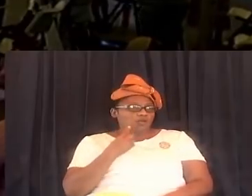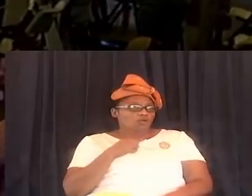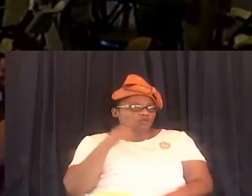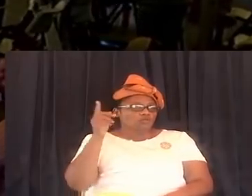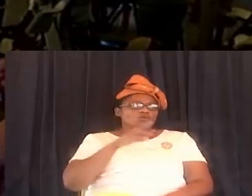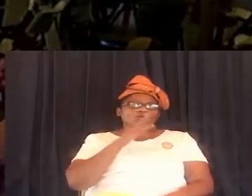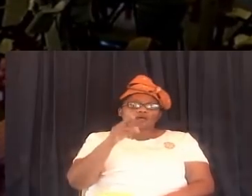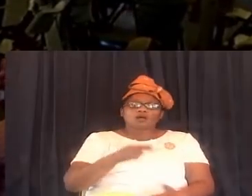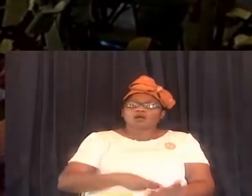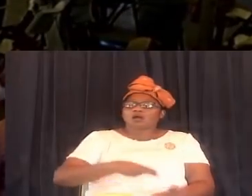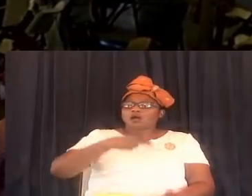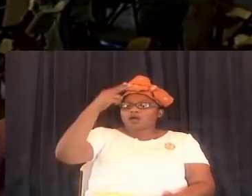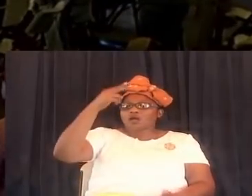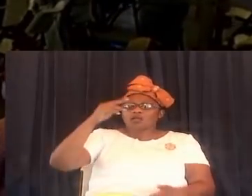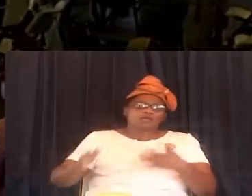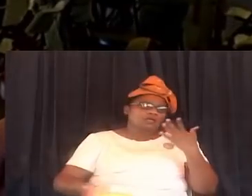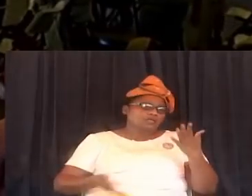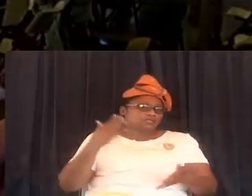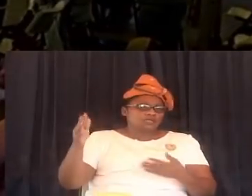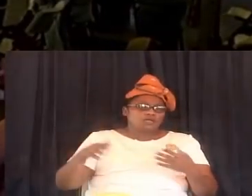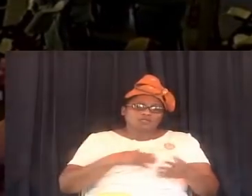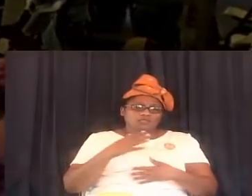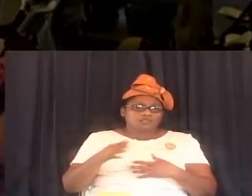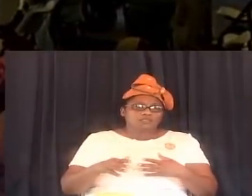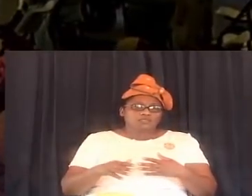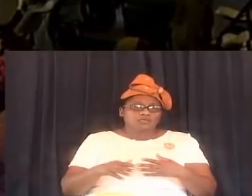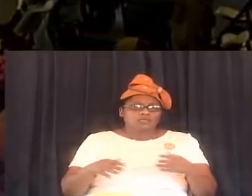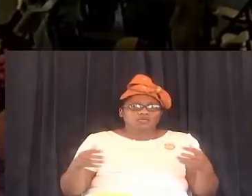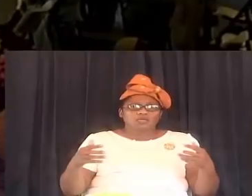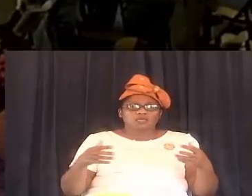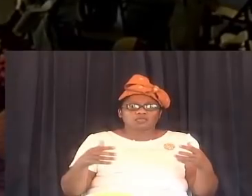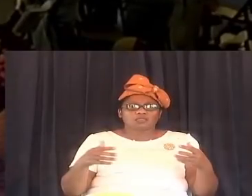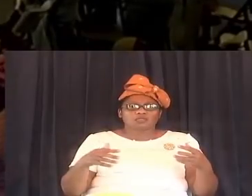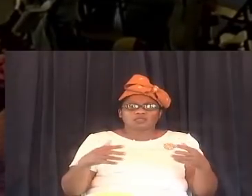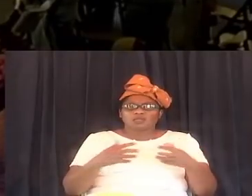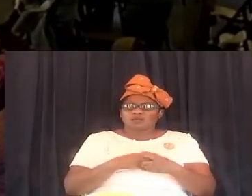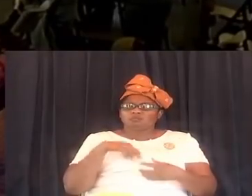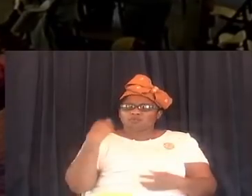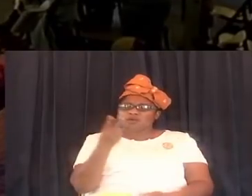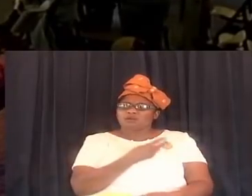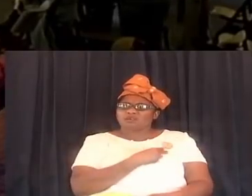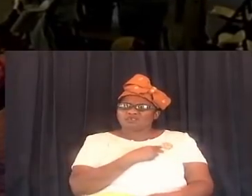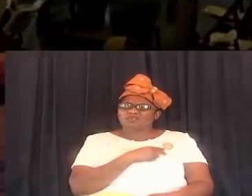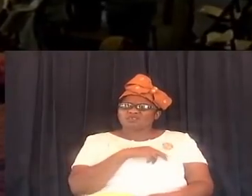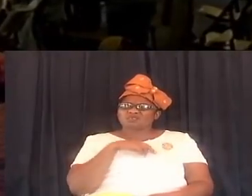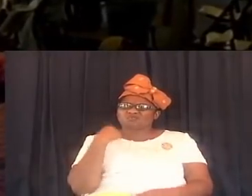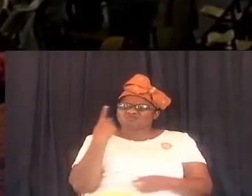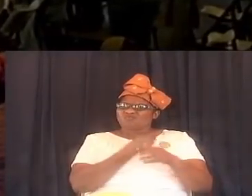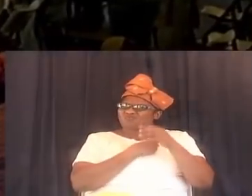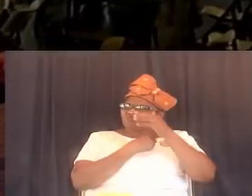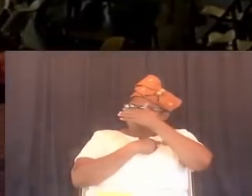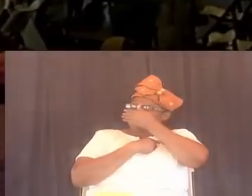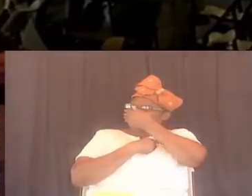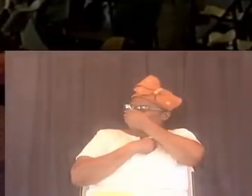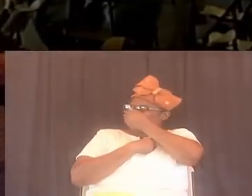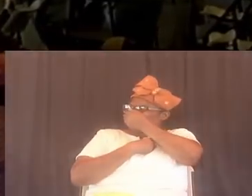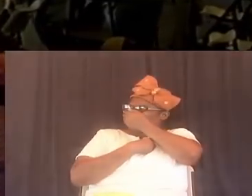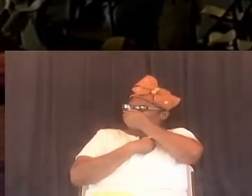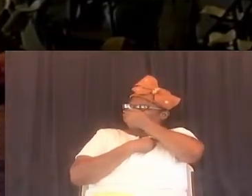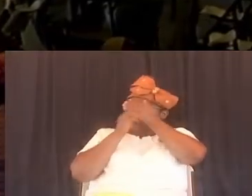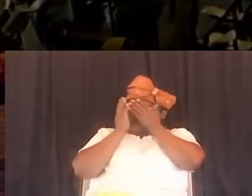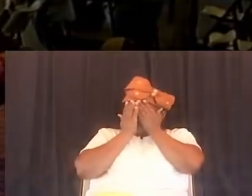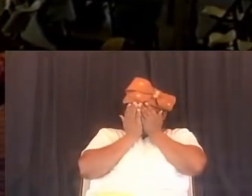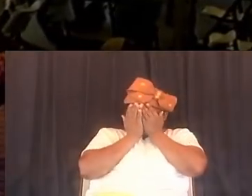highly exalted among us and is given a name that is above every name. Father, we approach you right now, mighty